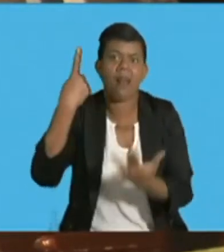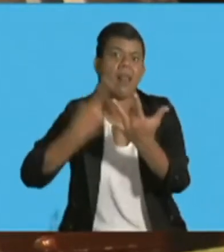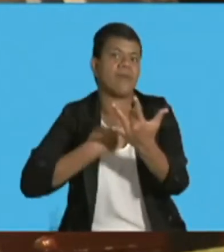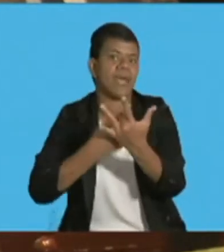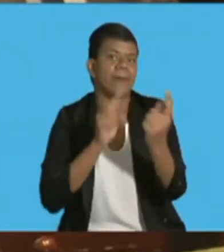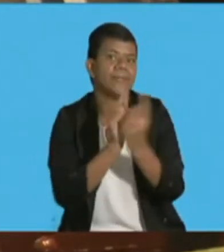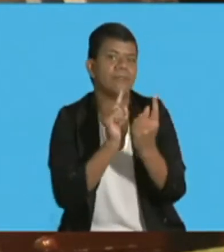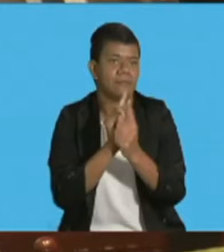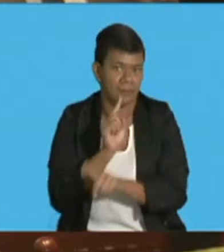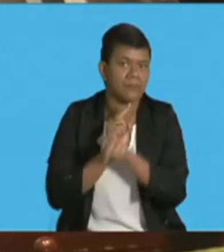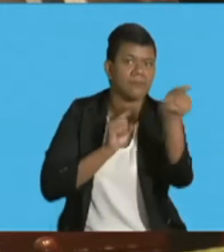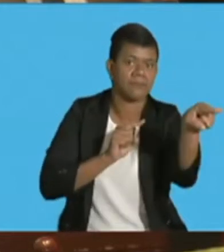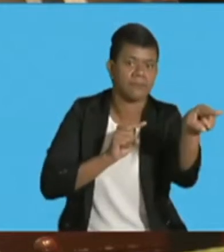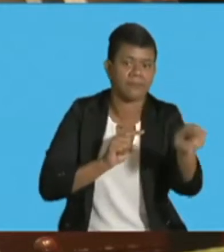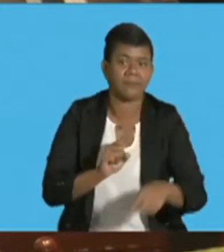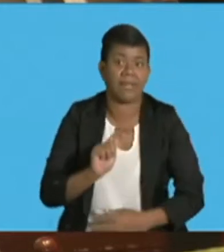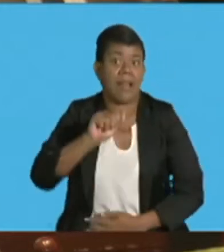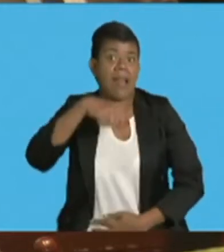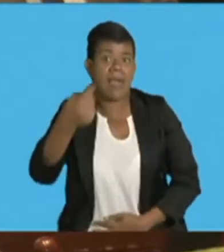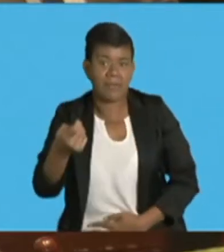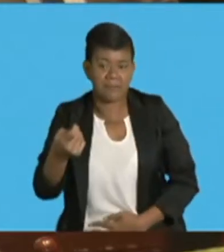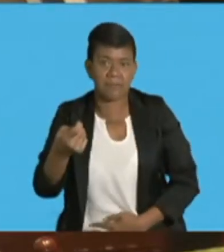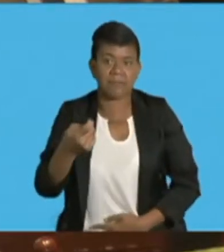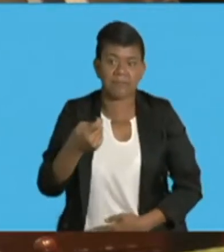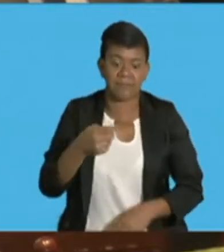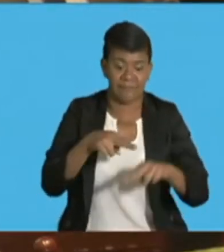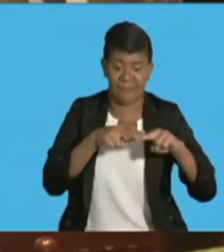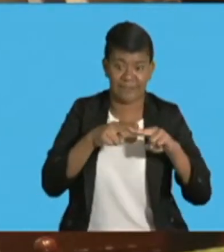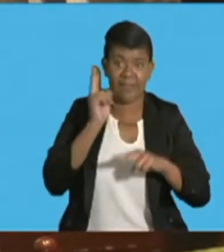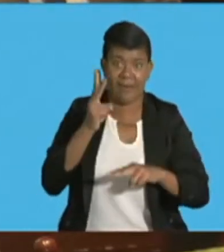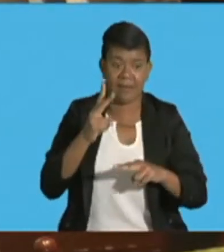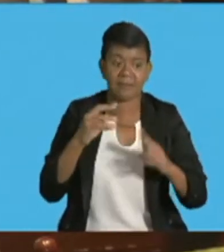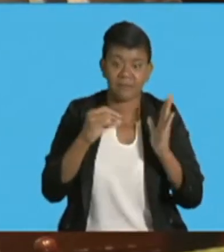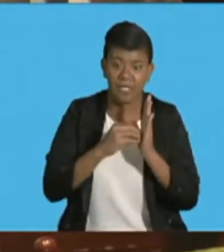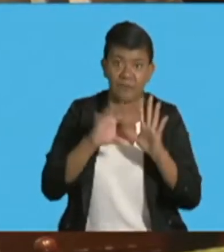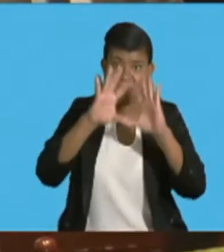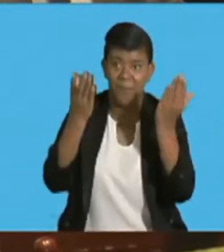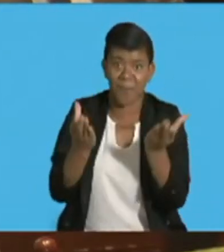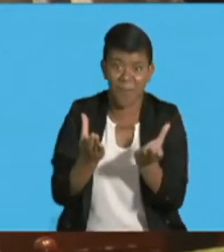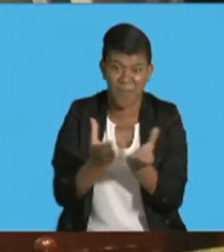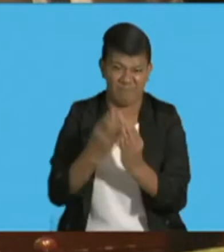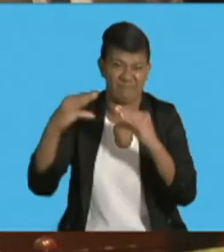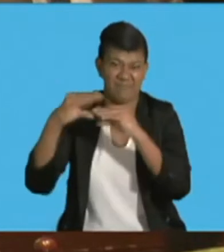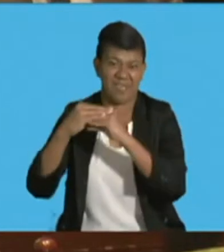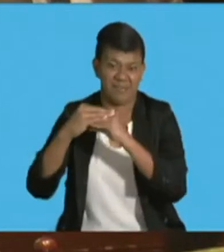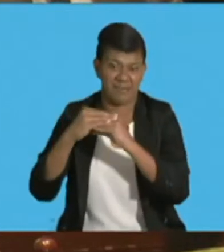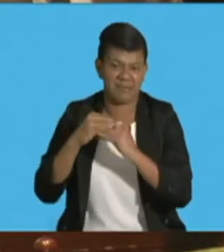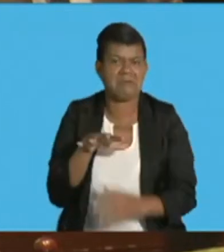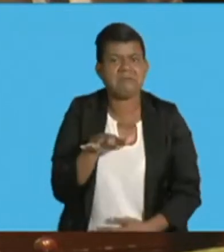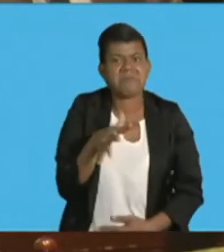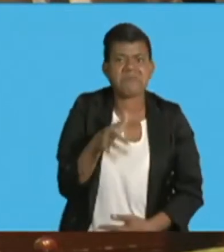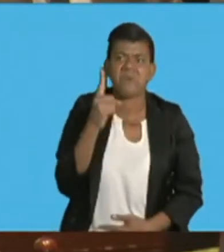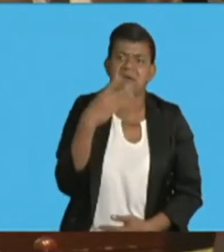Speaker, sir, the next time Fiji will get to chair IMF and World Bank meetings, I think, will be about 183 years' time, which is a